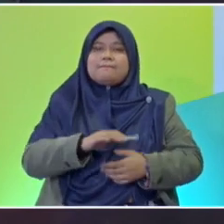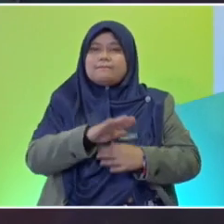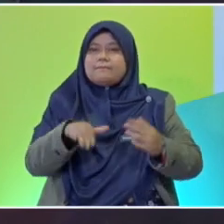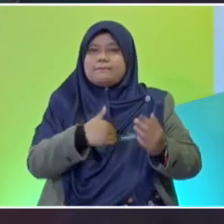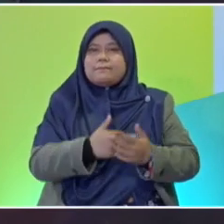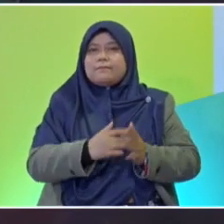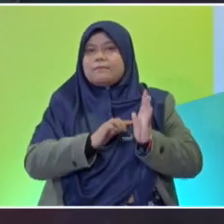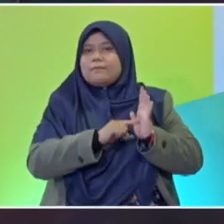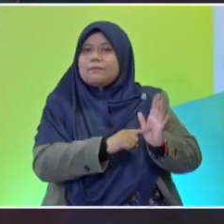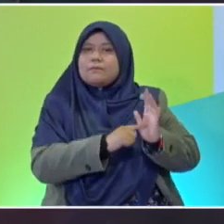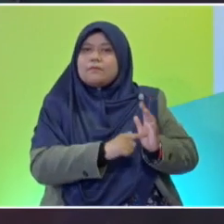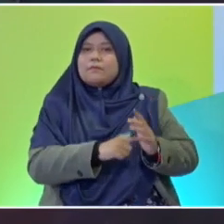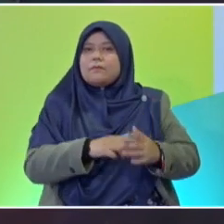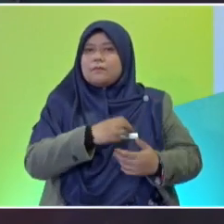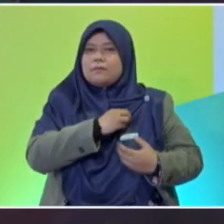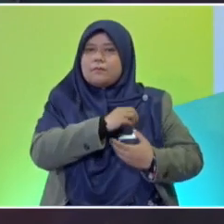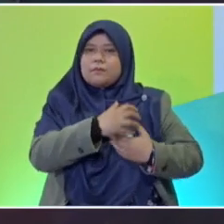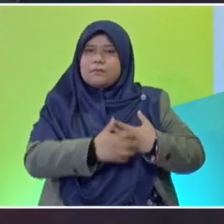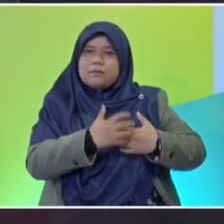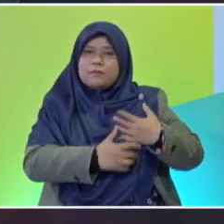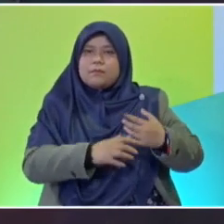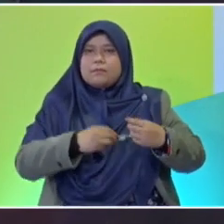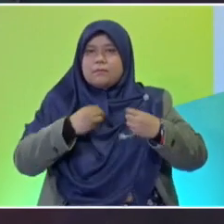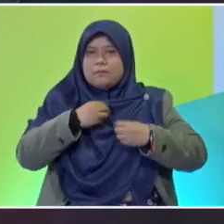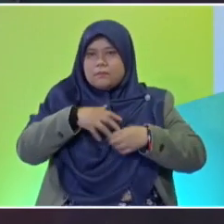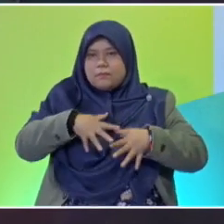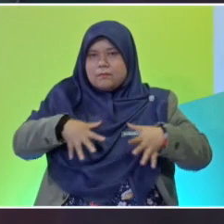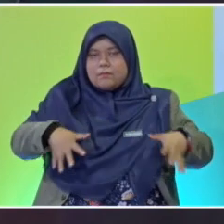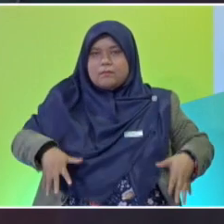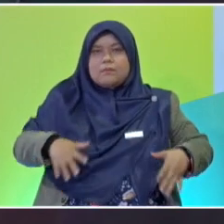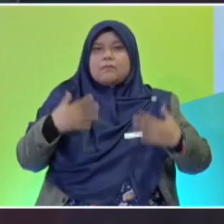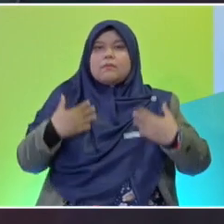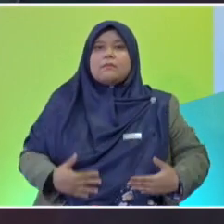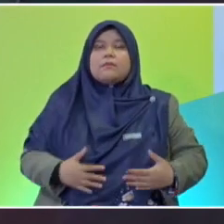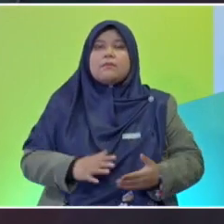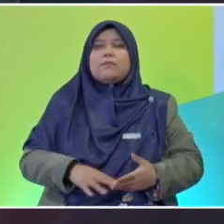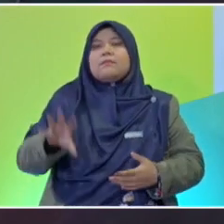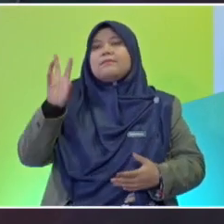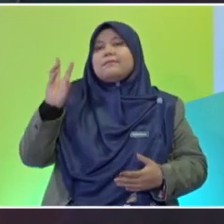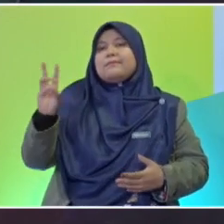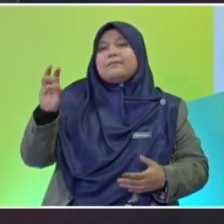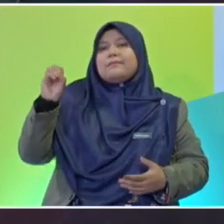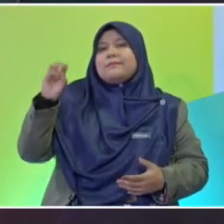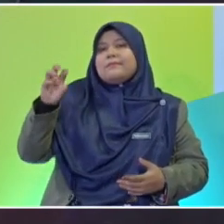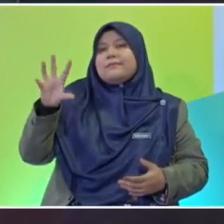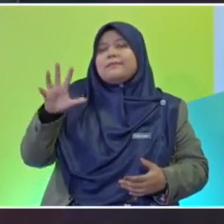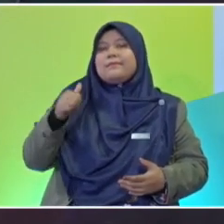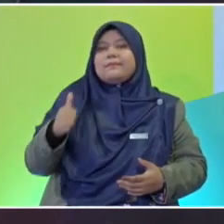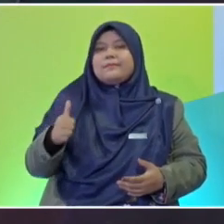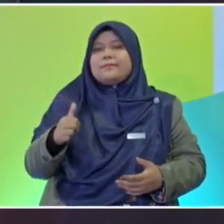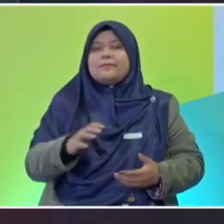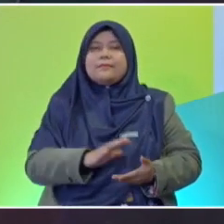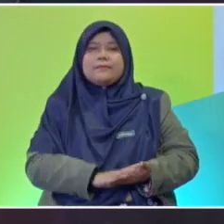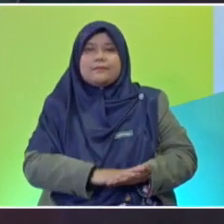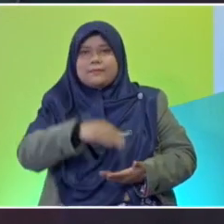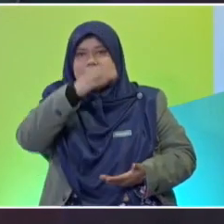showed everyone how blood actually flows in our body. So I think you deserve 6 stars, Chris. 6 stars! Okay, we will share it with my